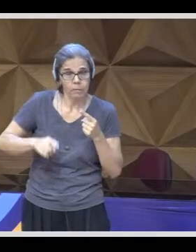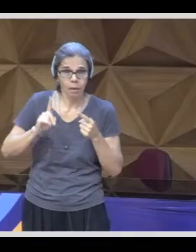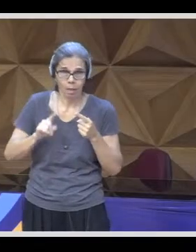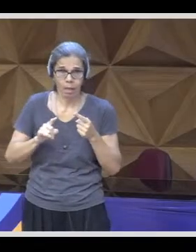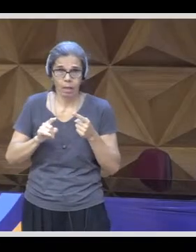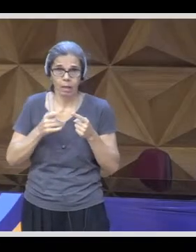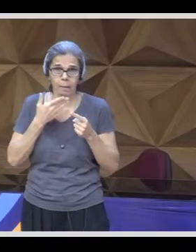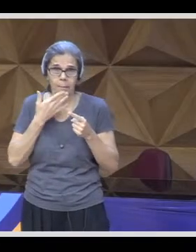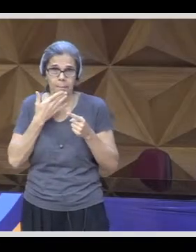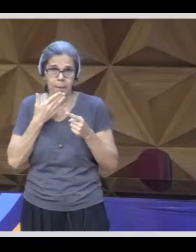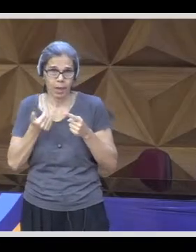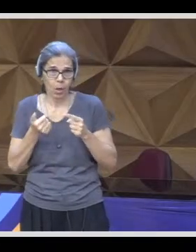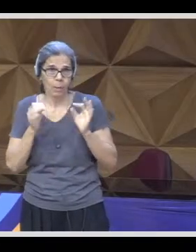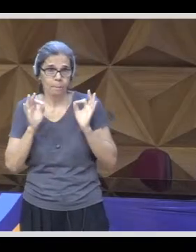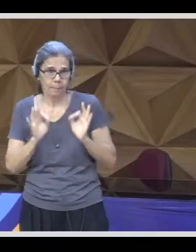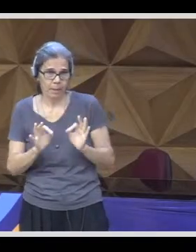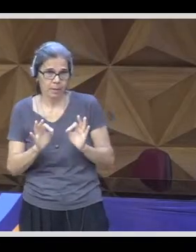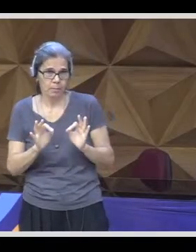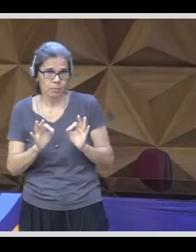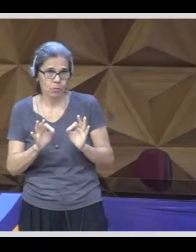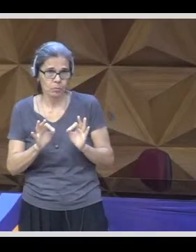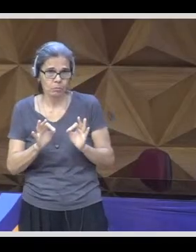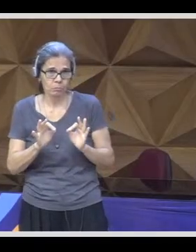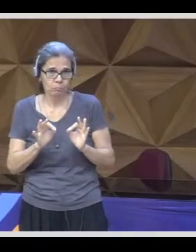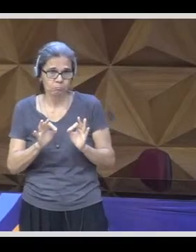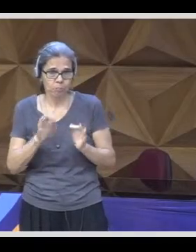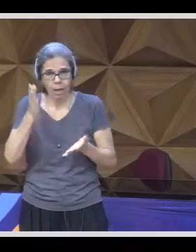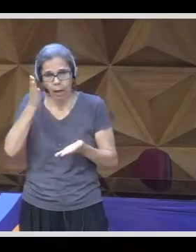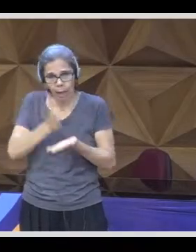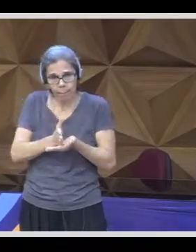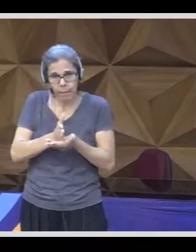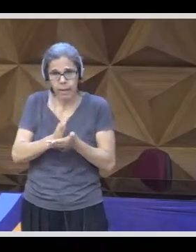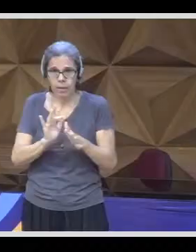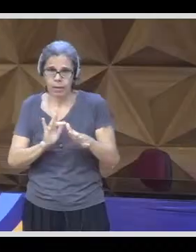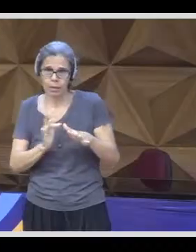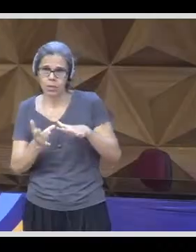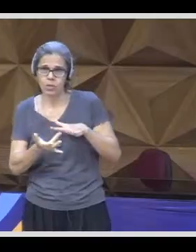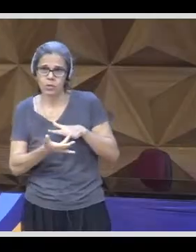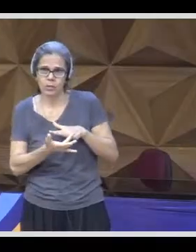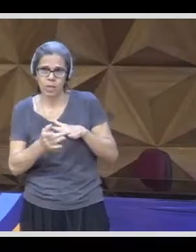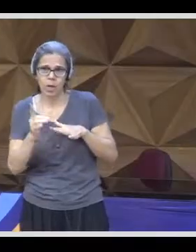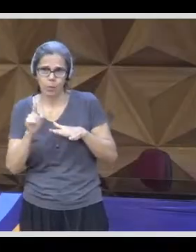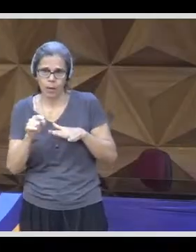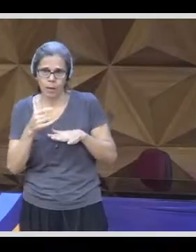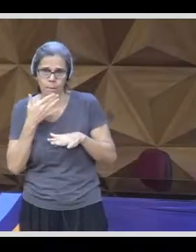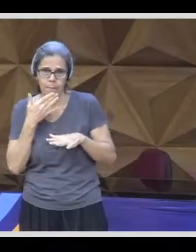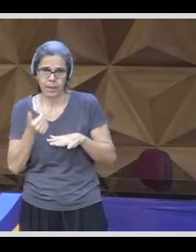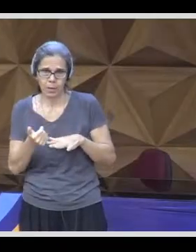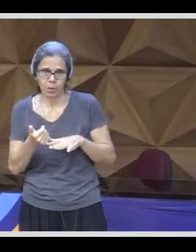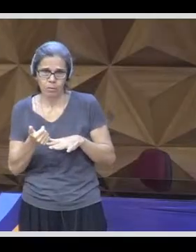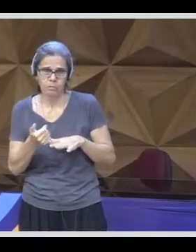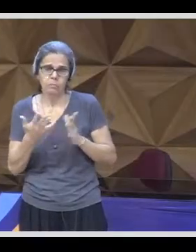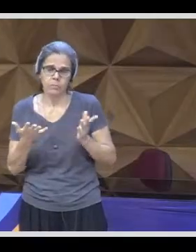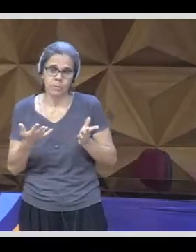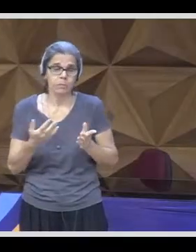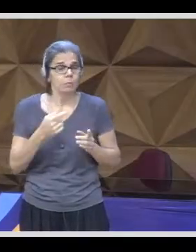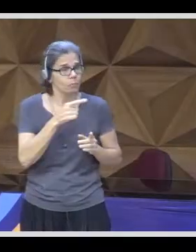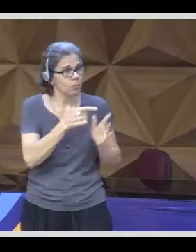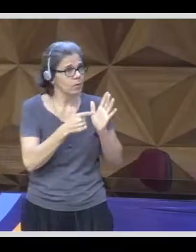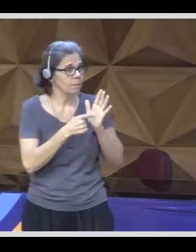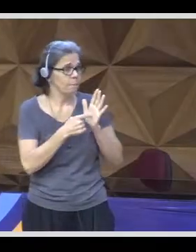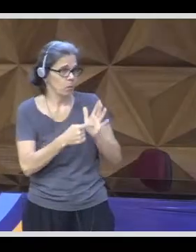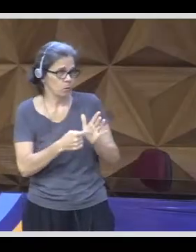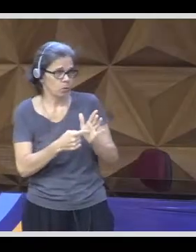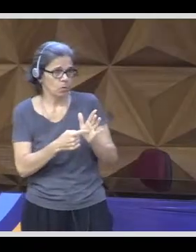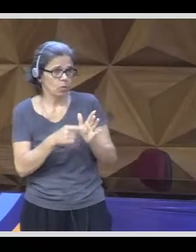at, because the kind of things you showed in your analysis, it's quite dangerous, I believe. And also going forward, what are